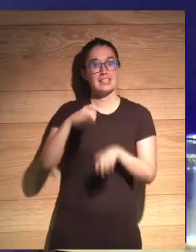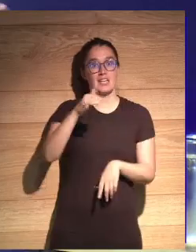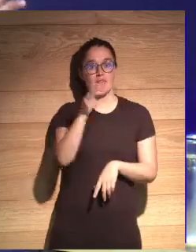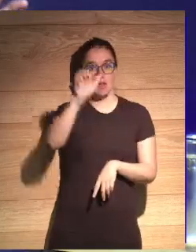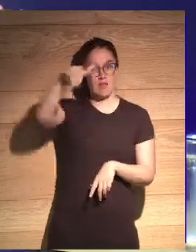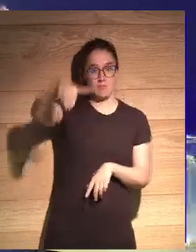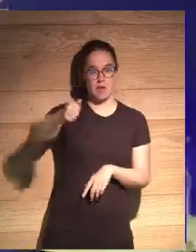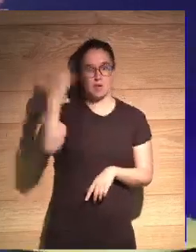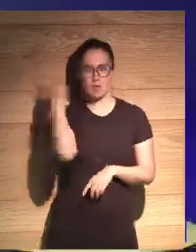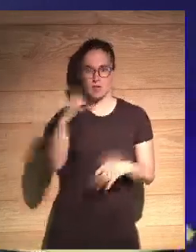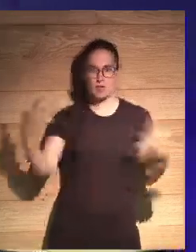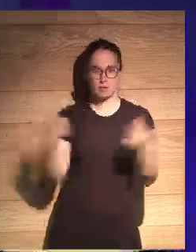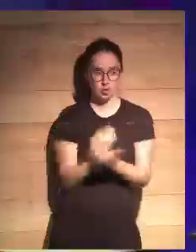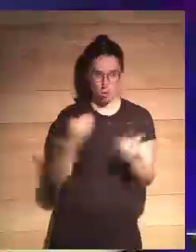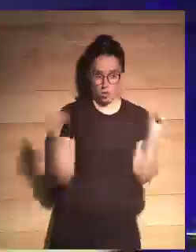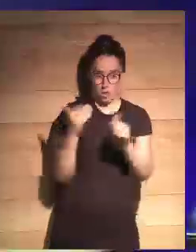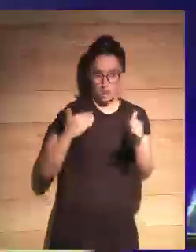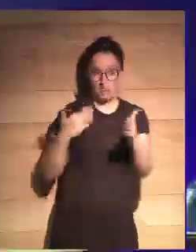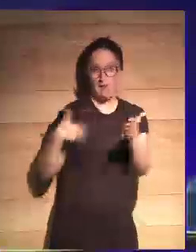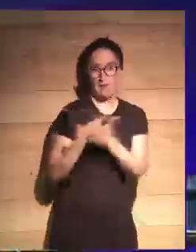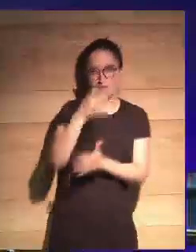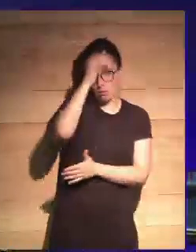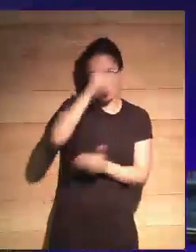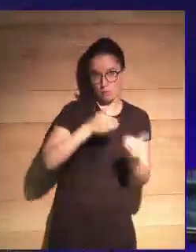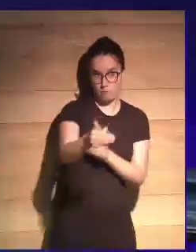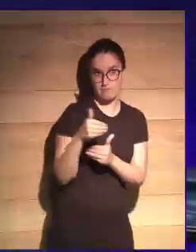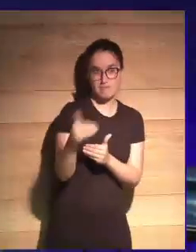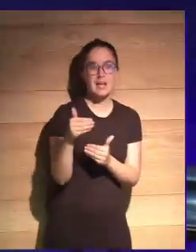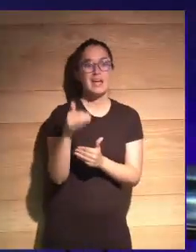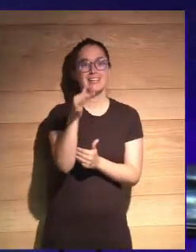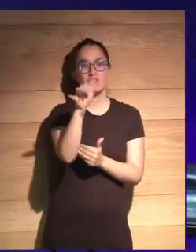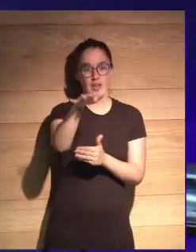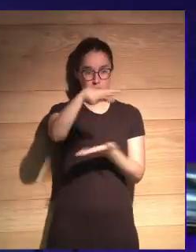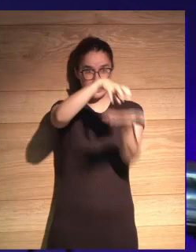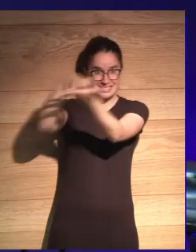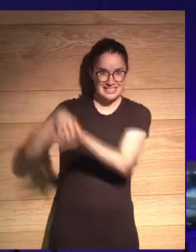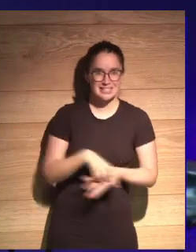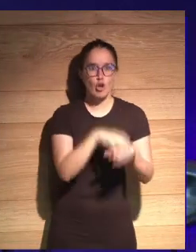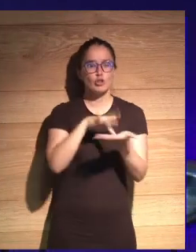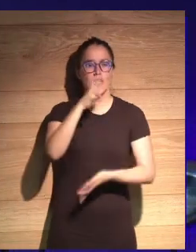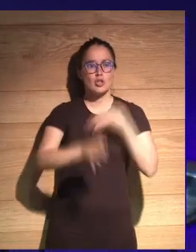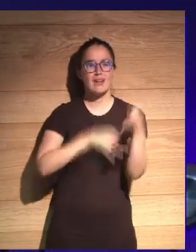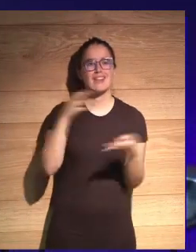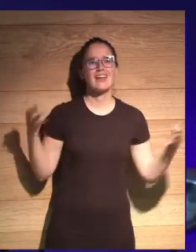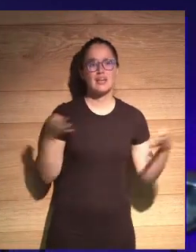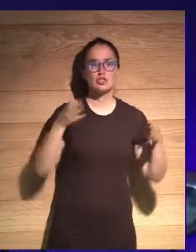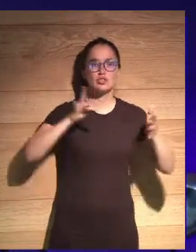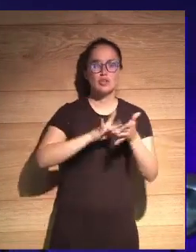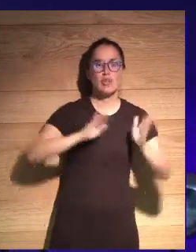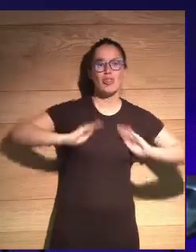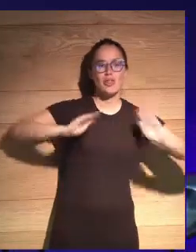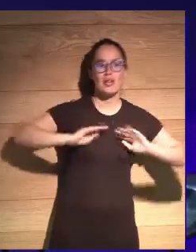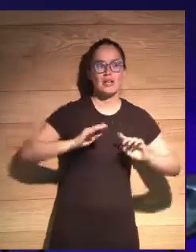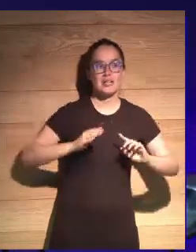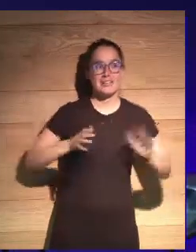the IVY, and IFEMA. As you all know, from this Thursday until Sunday at IFEMA,